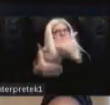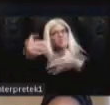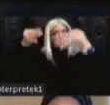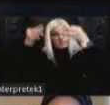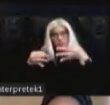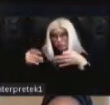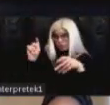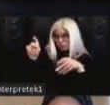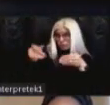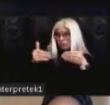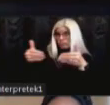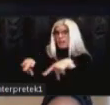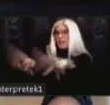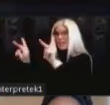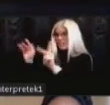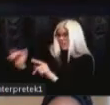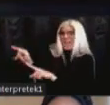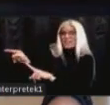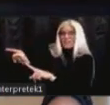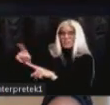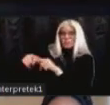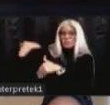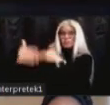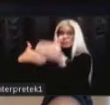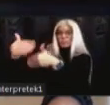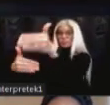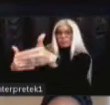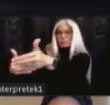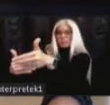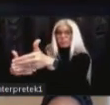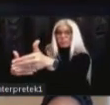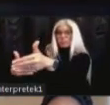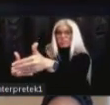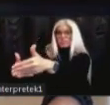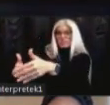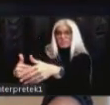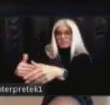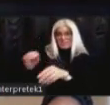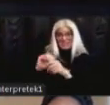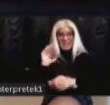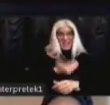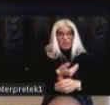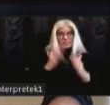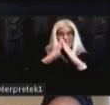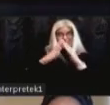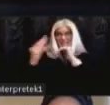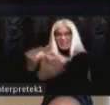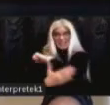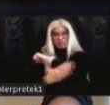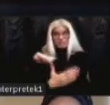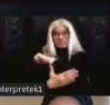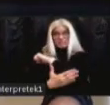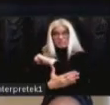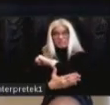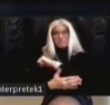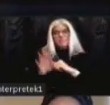on within our city and in our counties. This here is a very